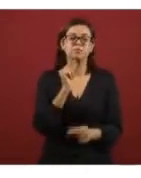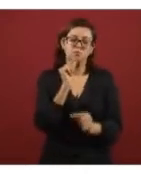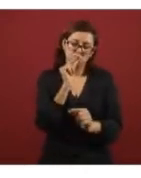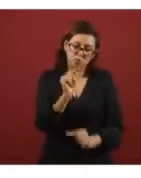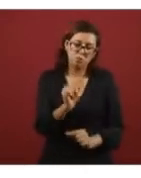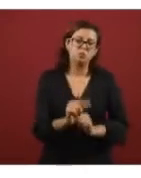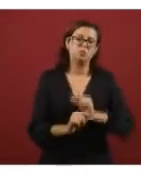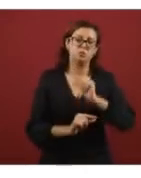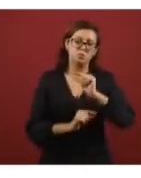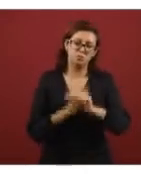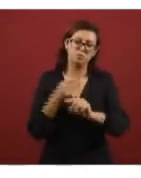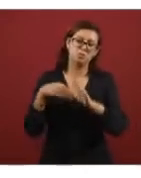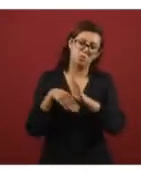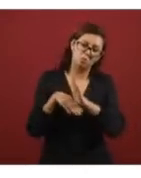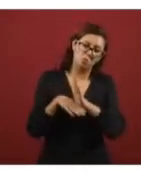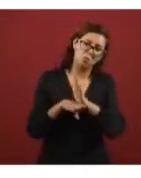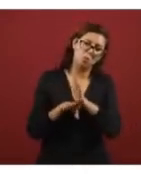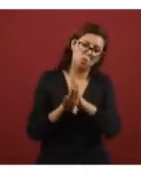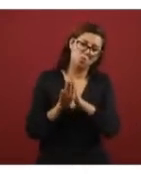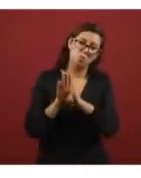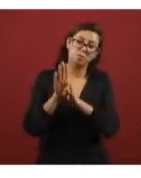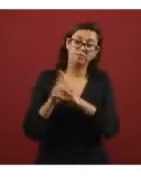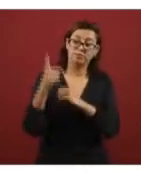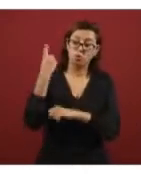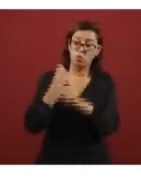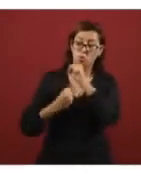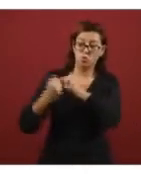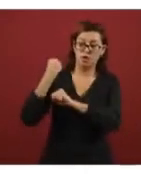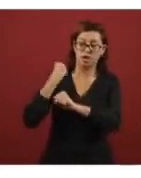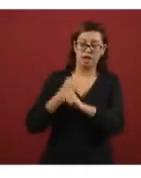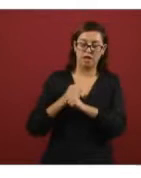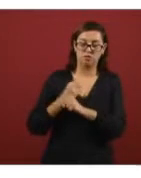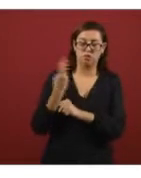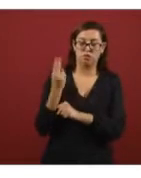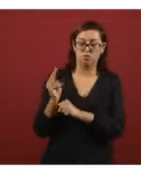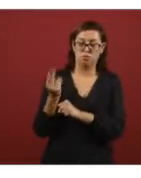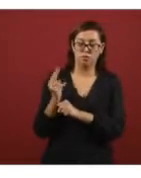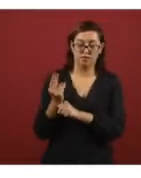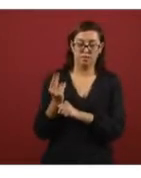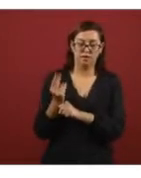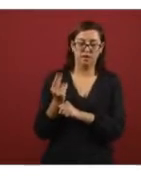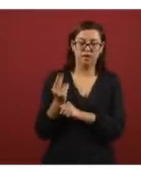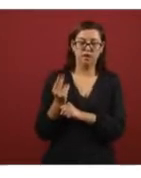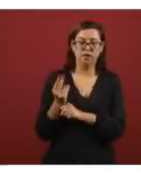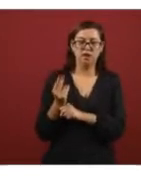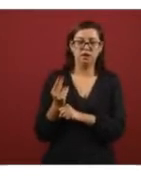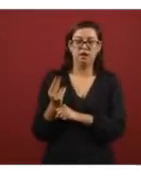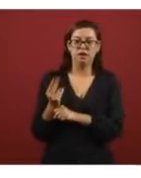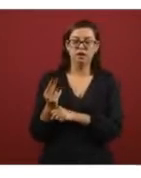1,715,000. It's above the median of November last year.